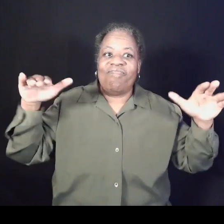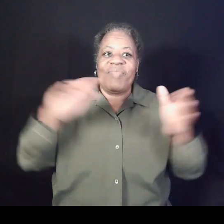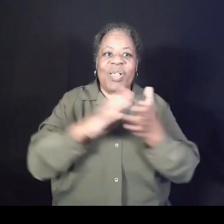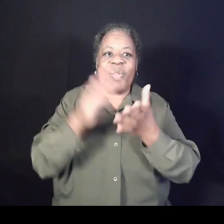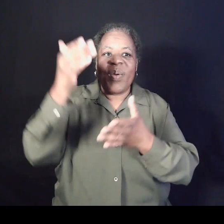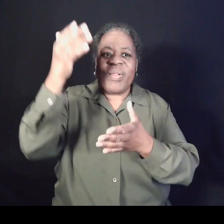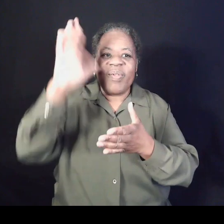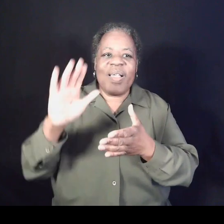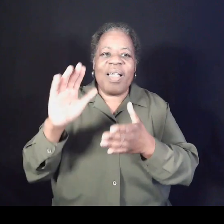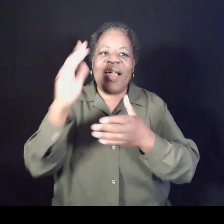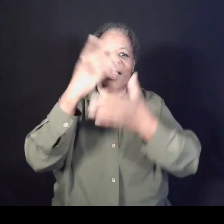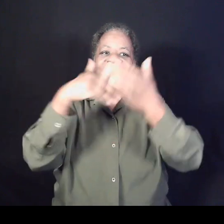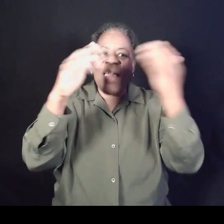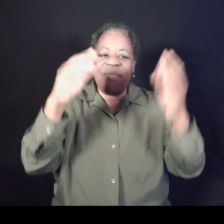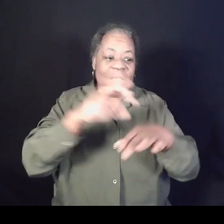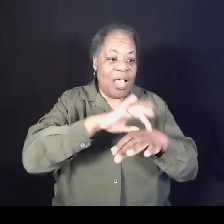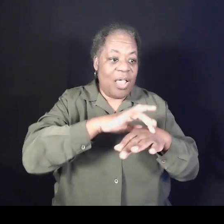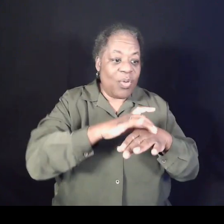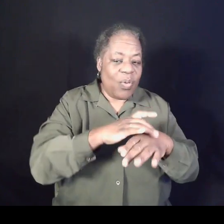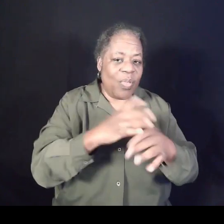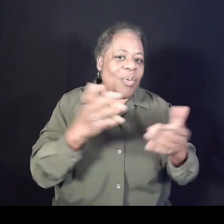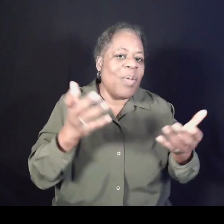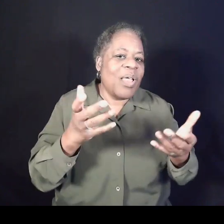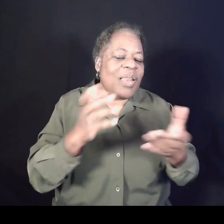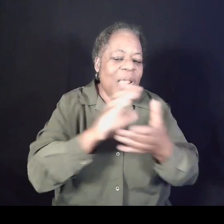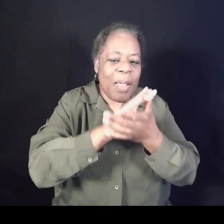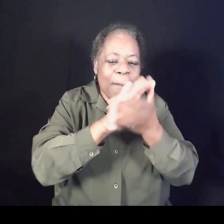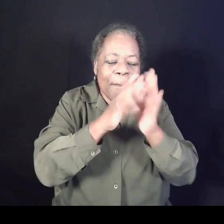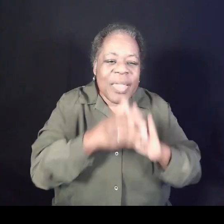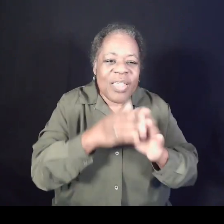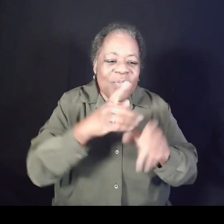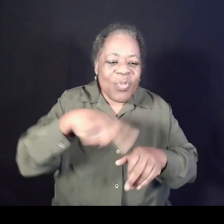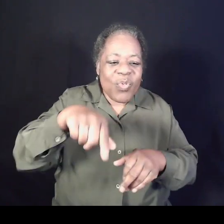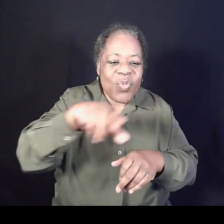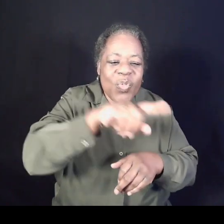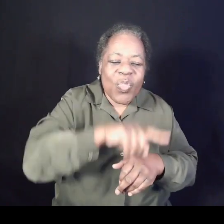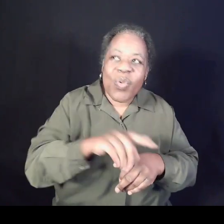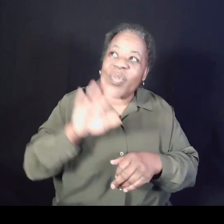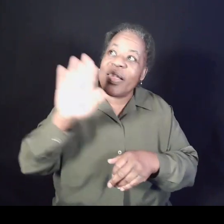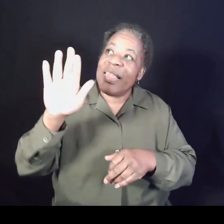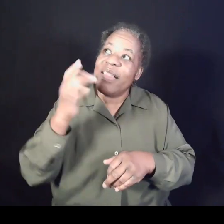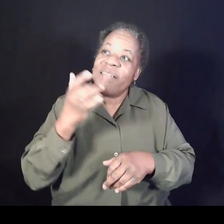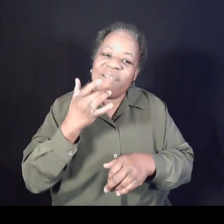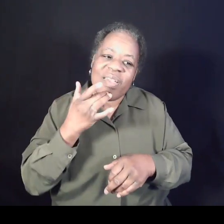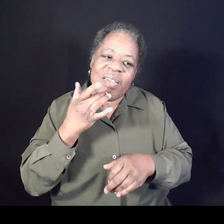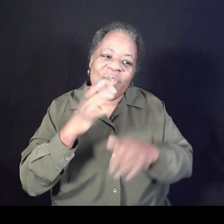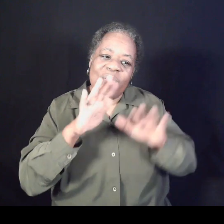earth peace to those on whom his favor rests."